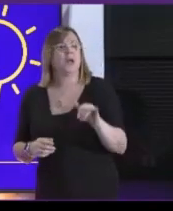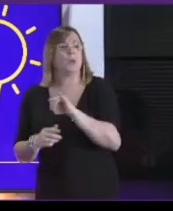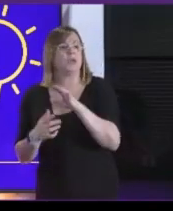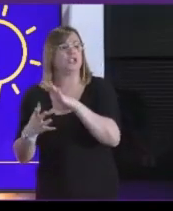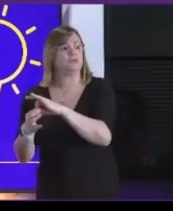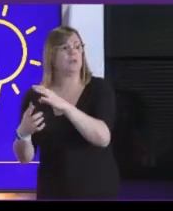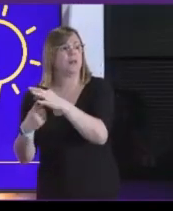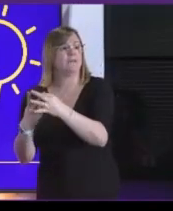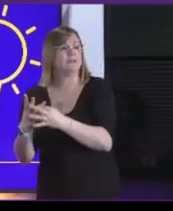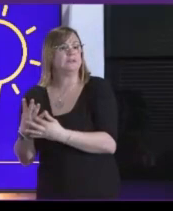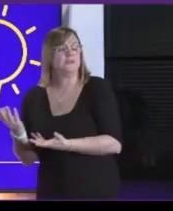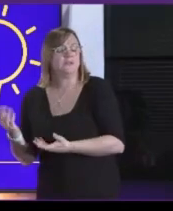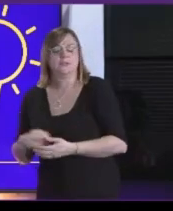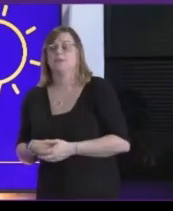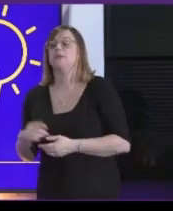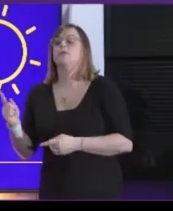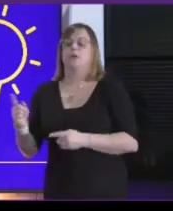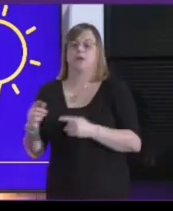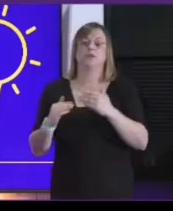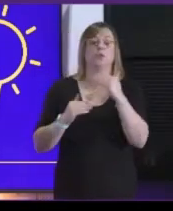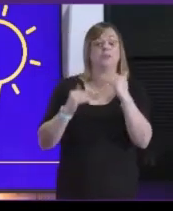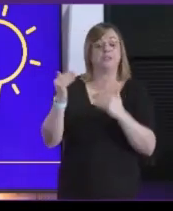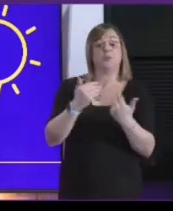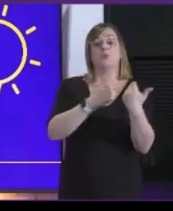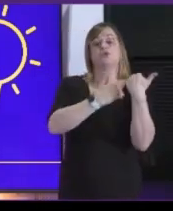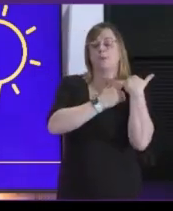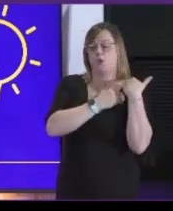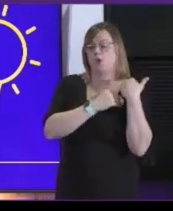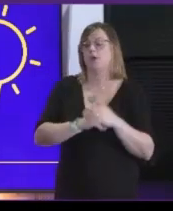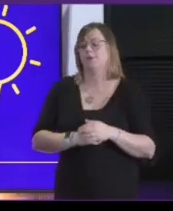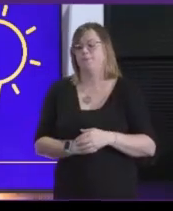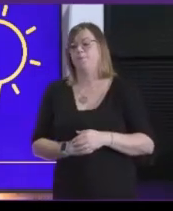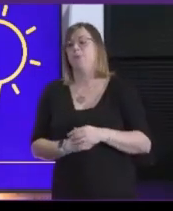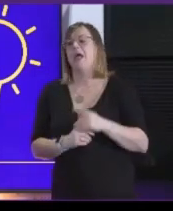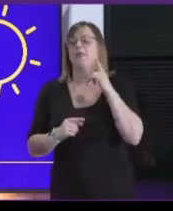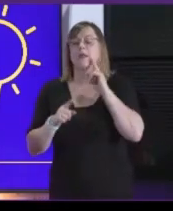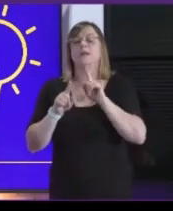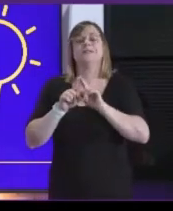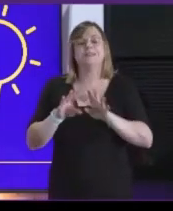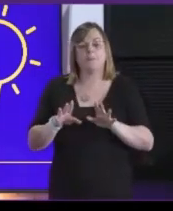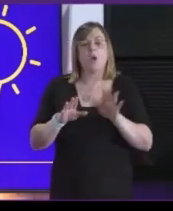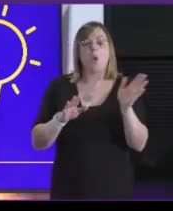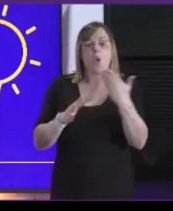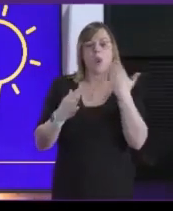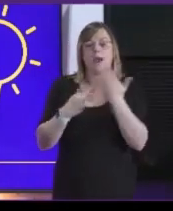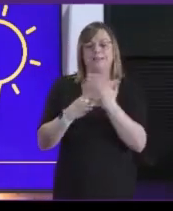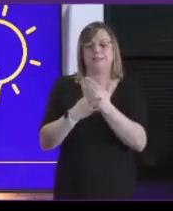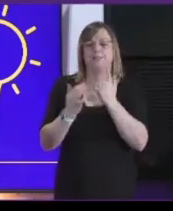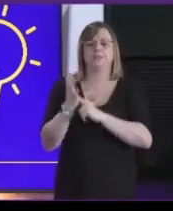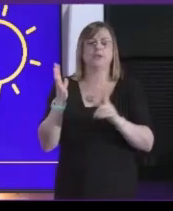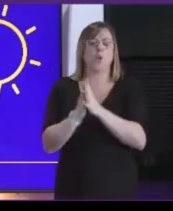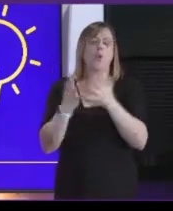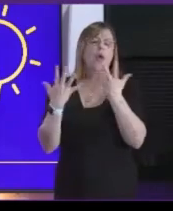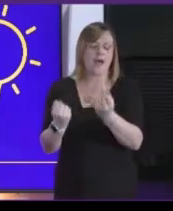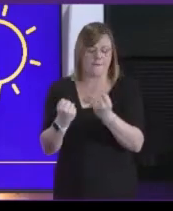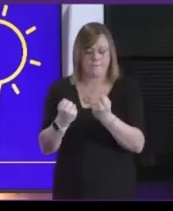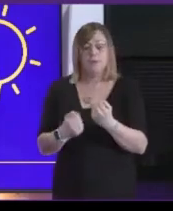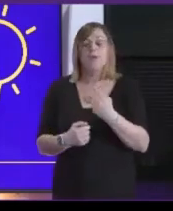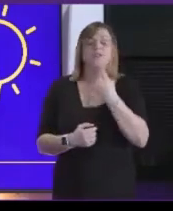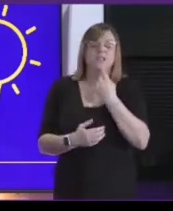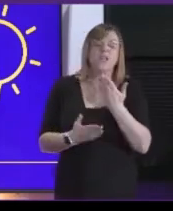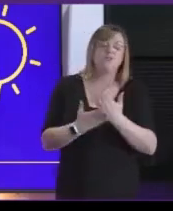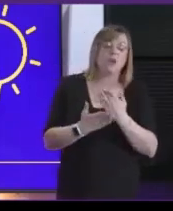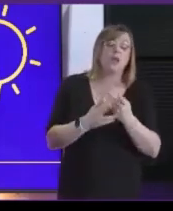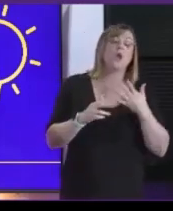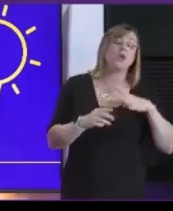relevant. So the disproportionate burden, I think there are similar things in all accessibility legislation, saying that if you need